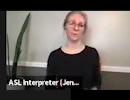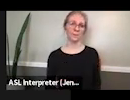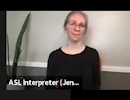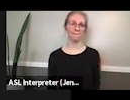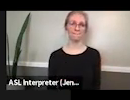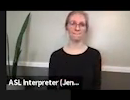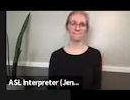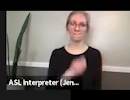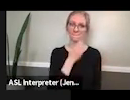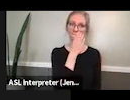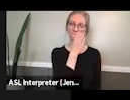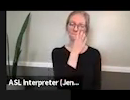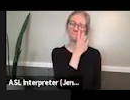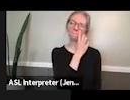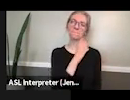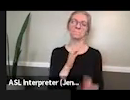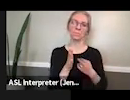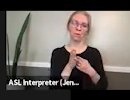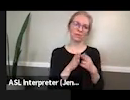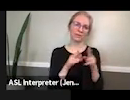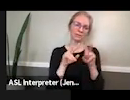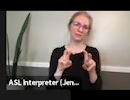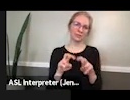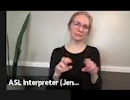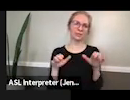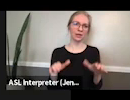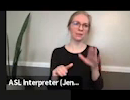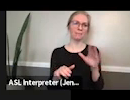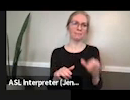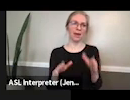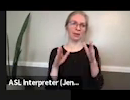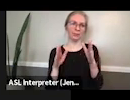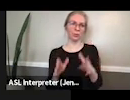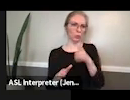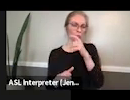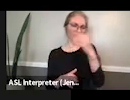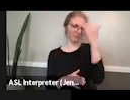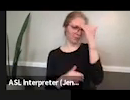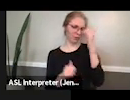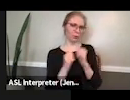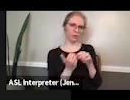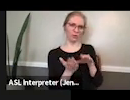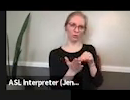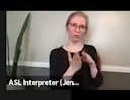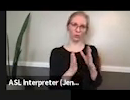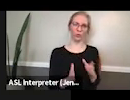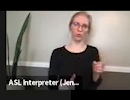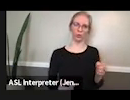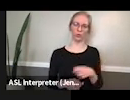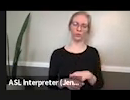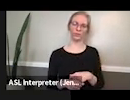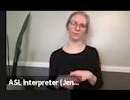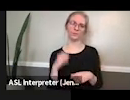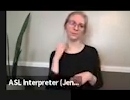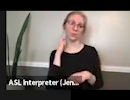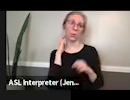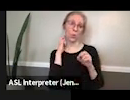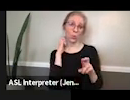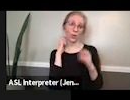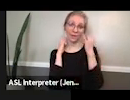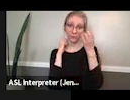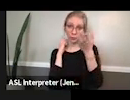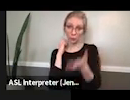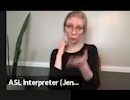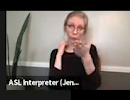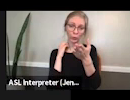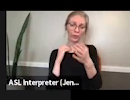Authentic assessment is best conducted by an individual who is familiar with the learner. Or if you are the assessor, then you do